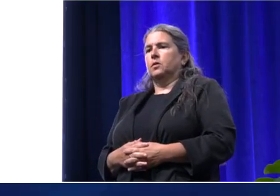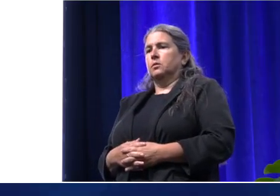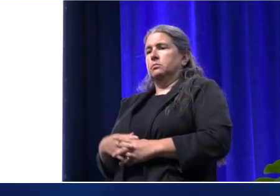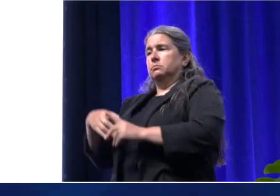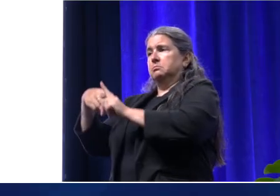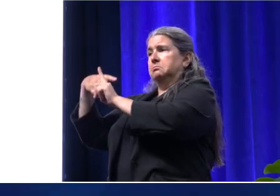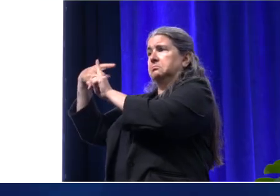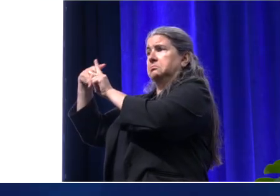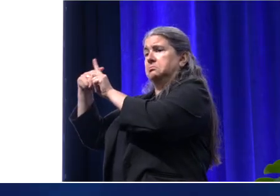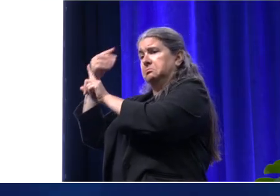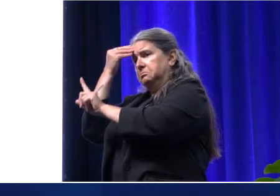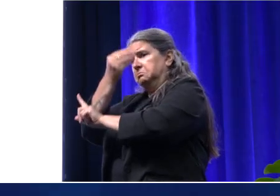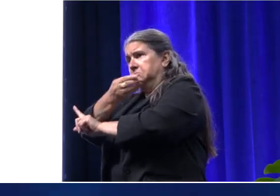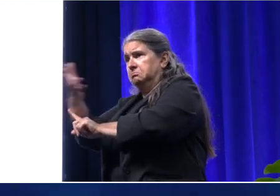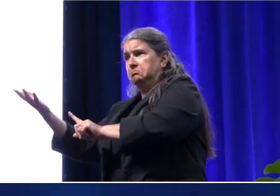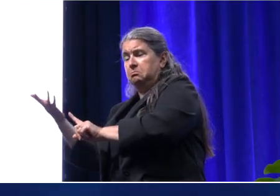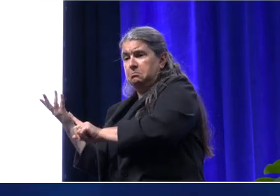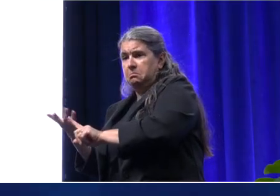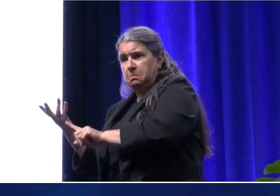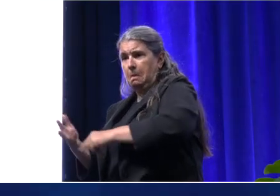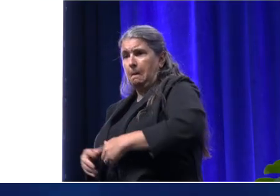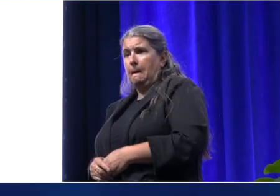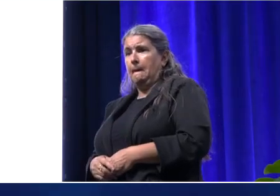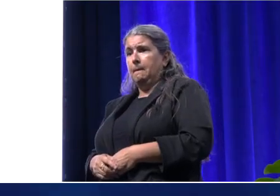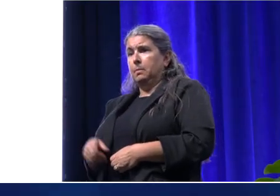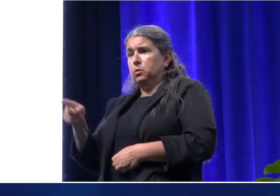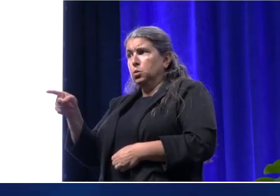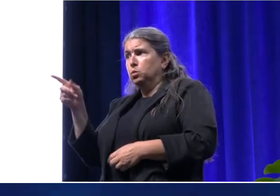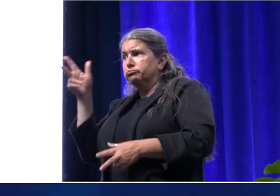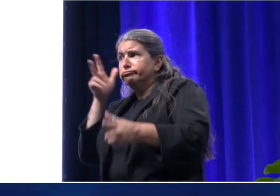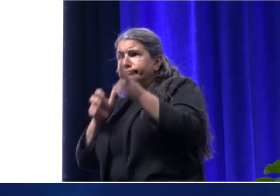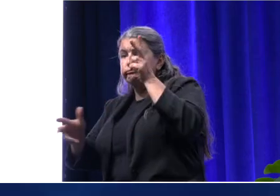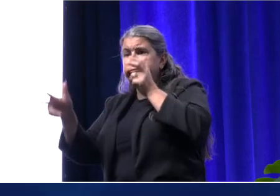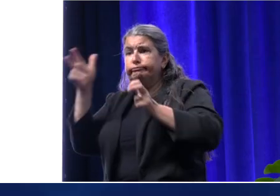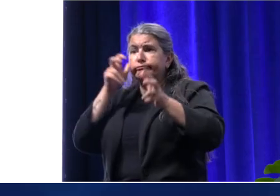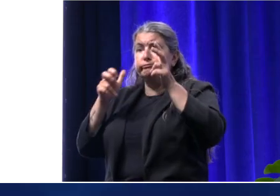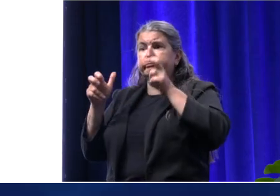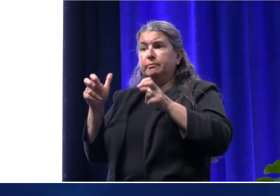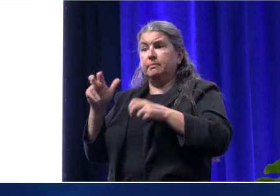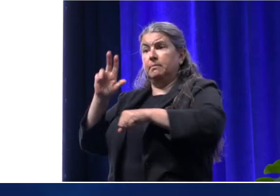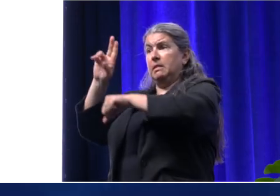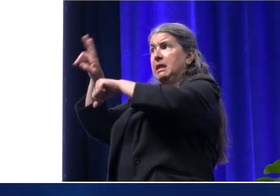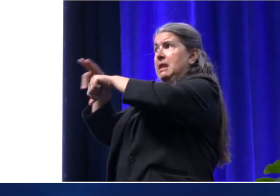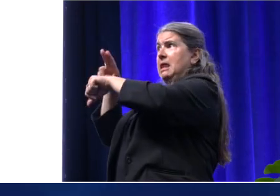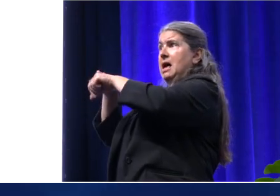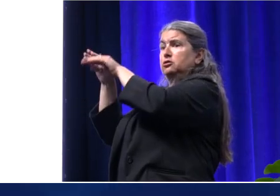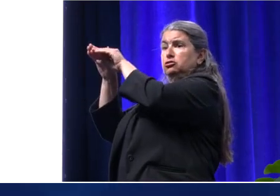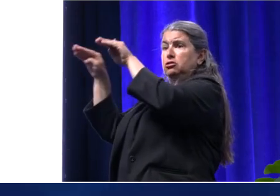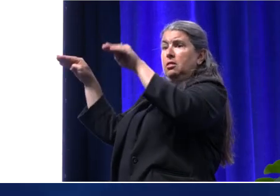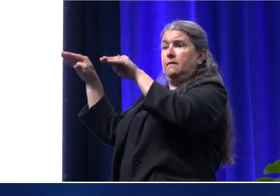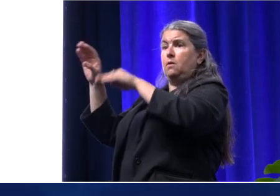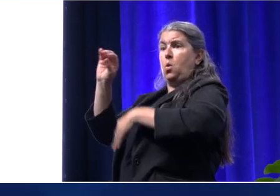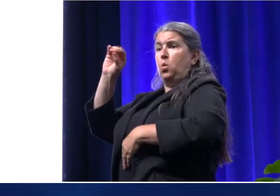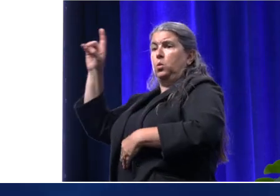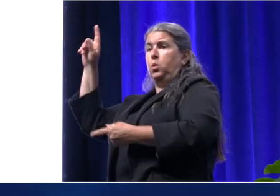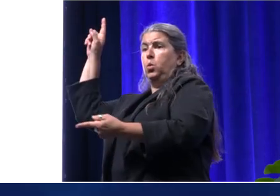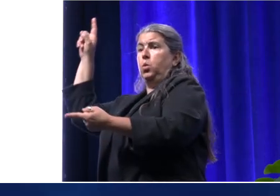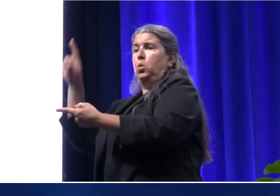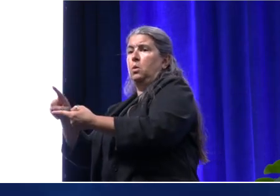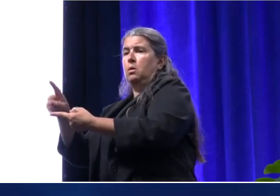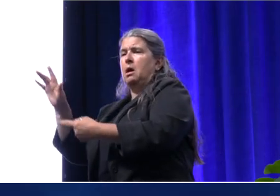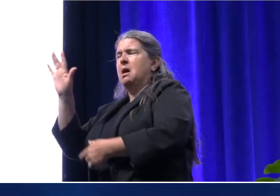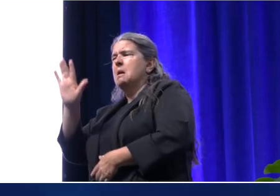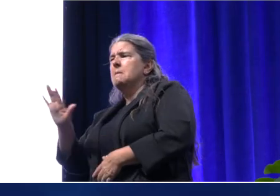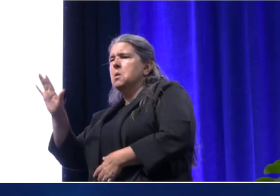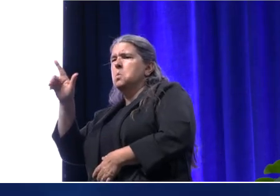the celebration and kind of recognition of, so nationally overdose deaths are down 30%, about 29%,